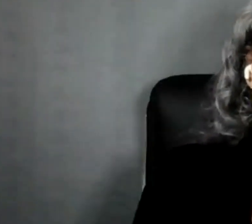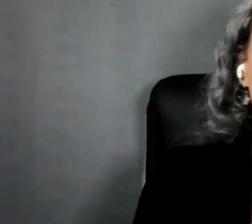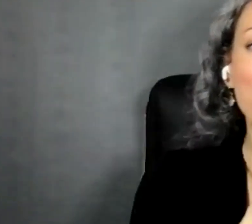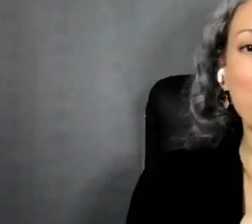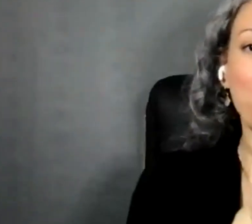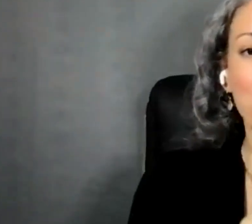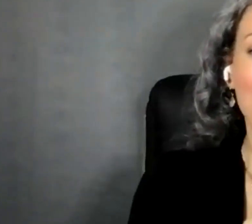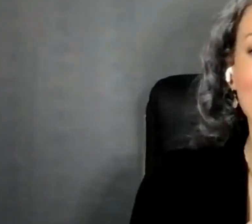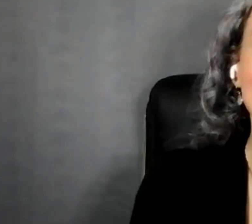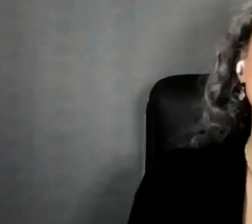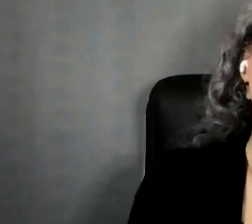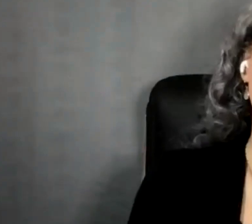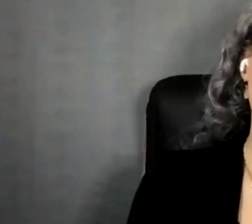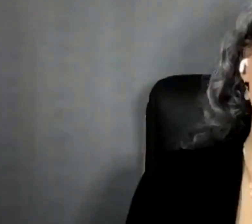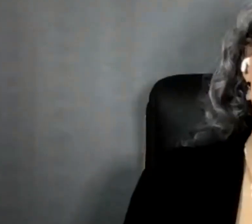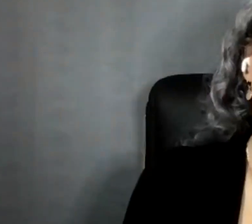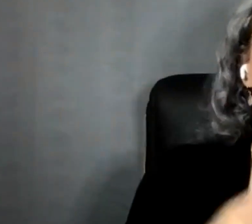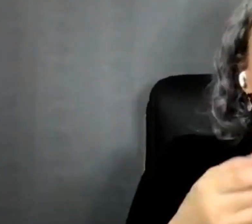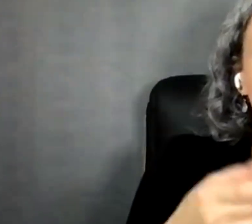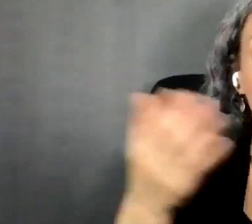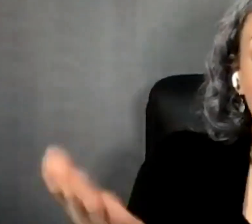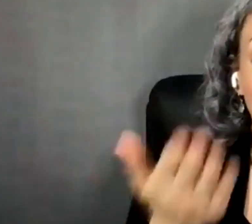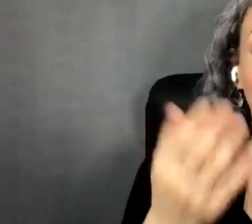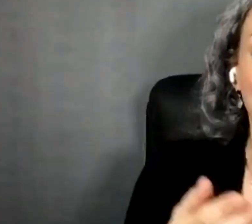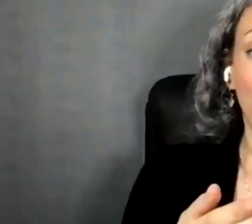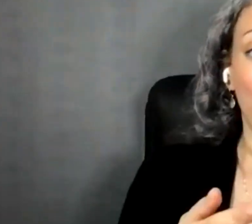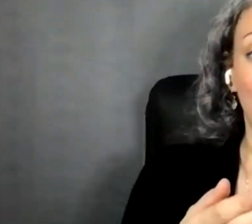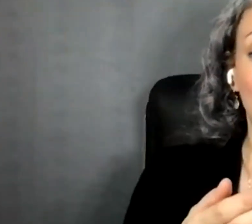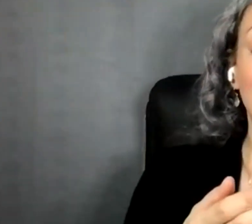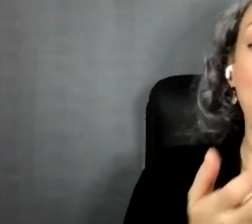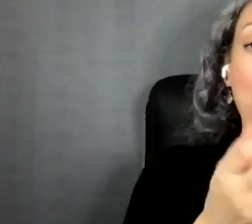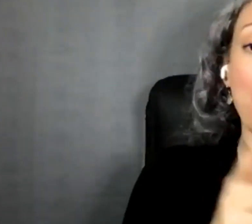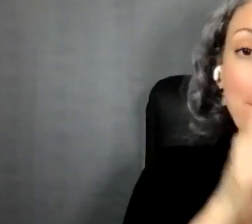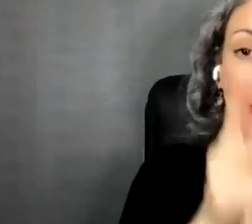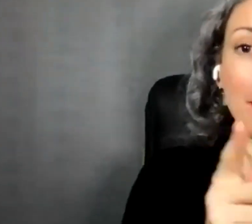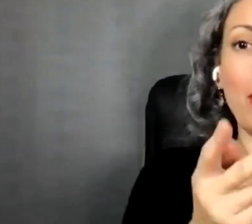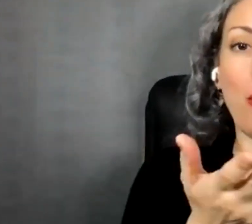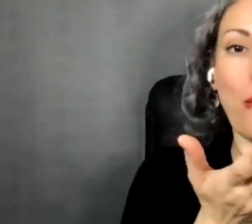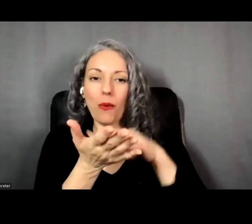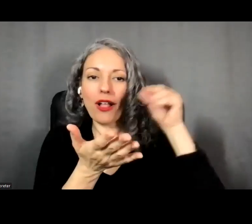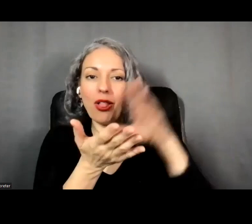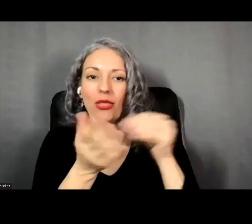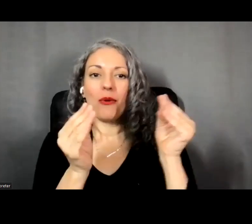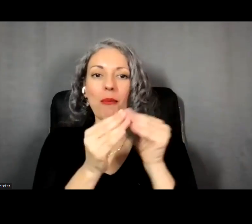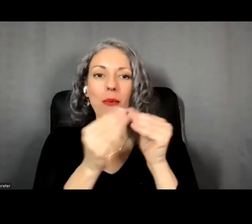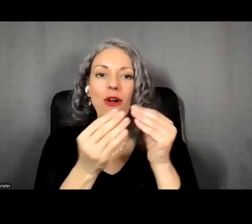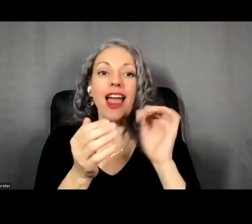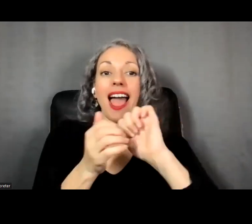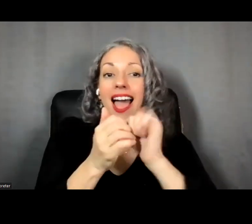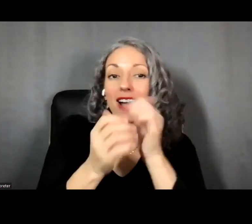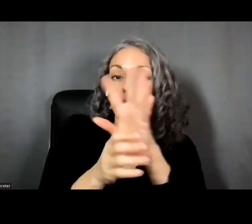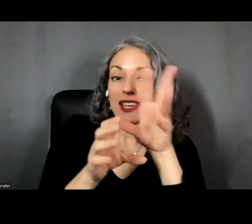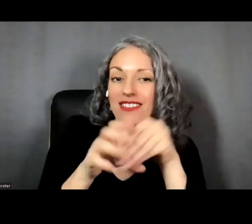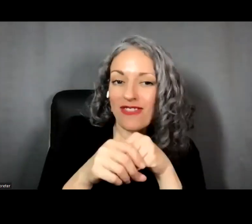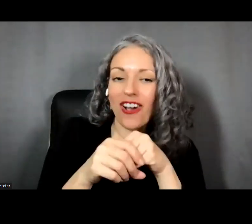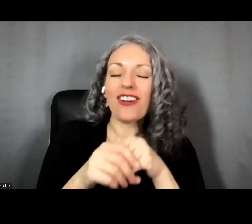of our state, and here we are, 150 people wanting to learn more about how they can participate in and engage in